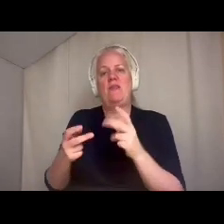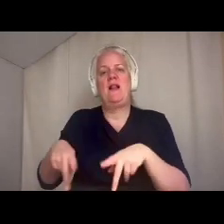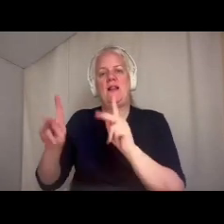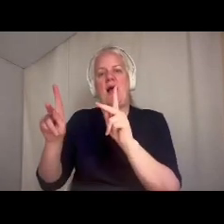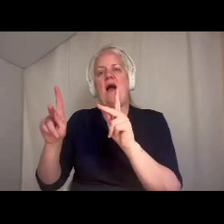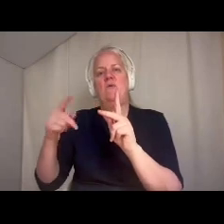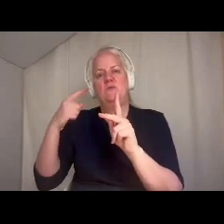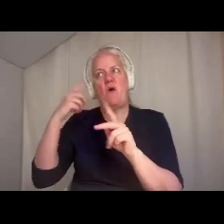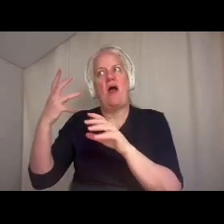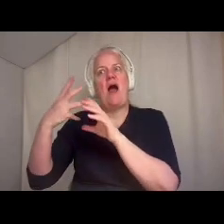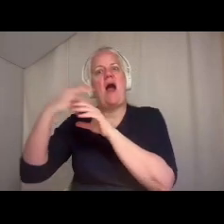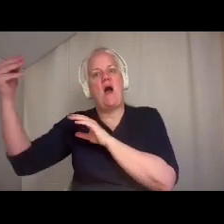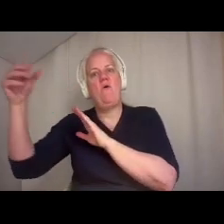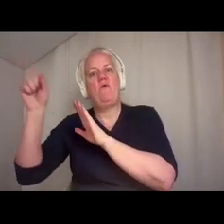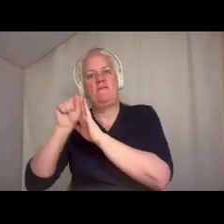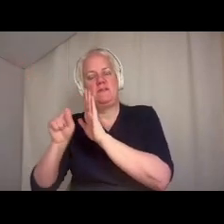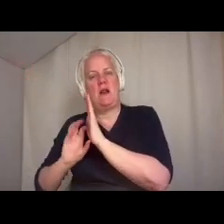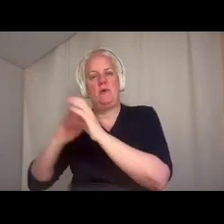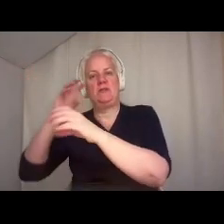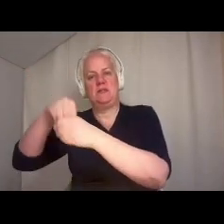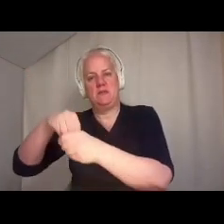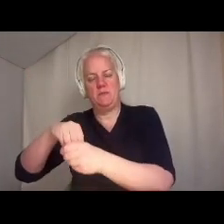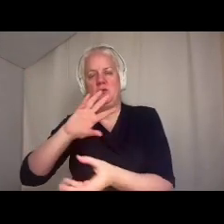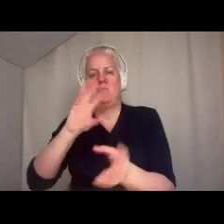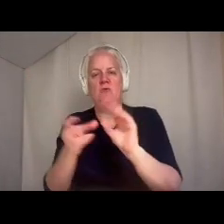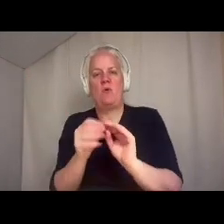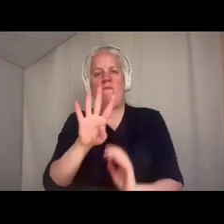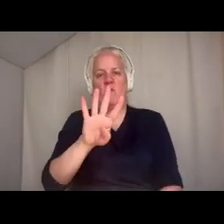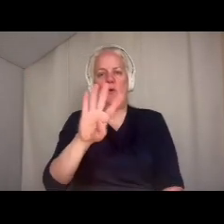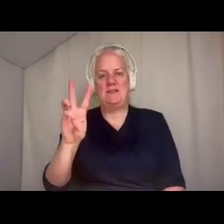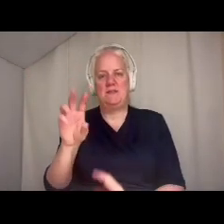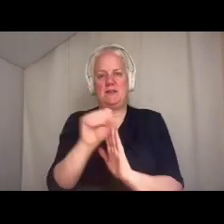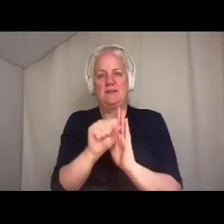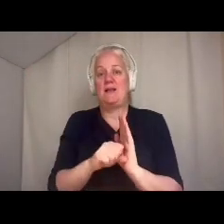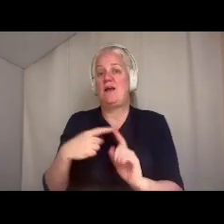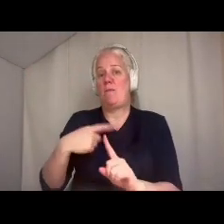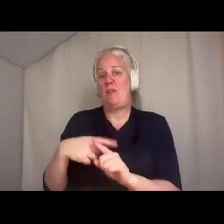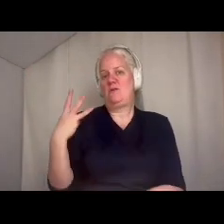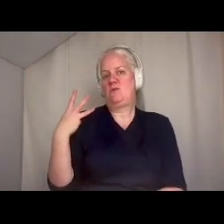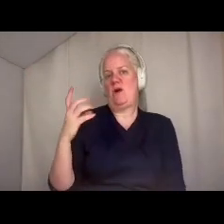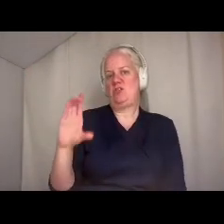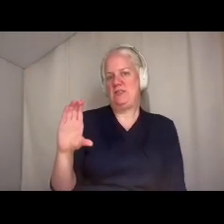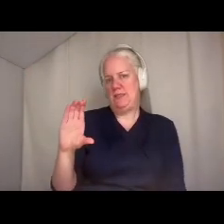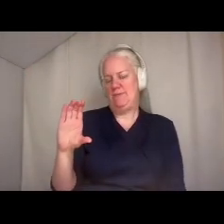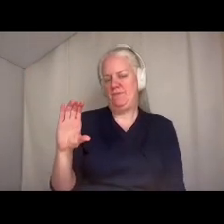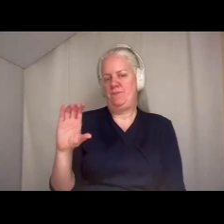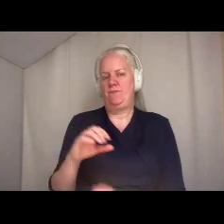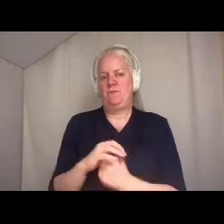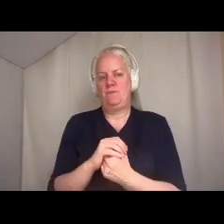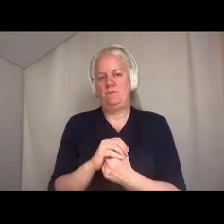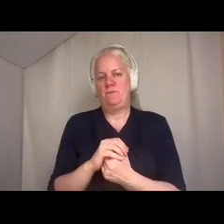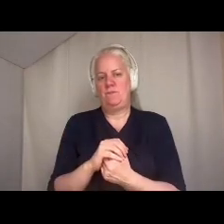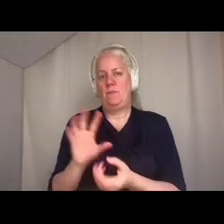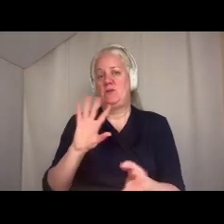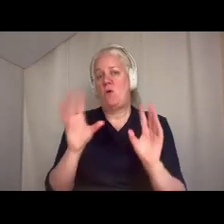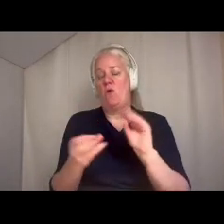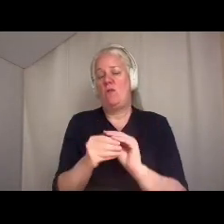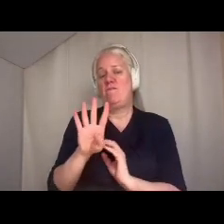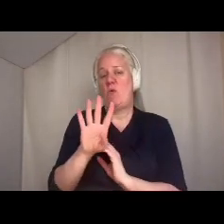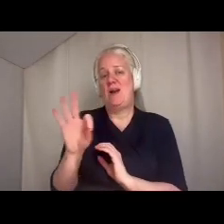that offer ABLE plans, plus DC. There is a total of 49 plans from which to